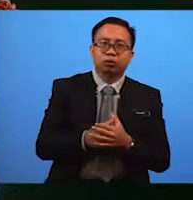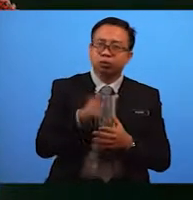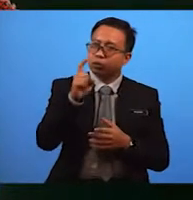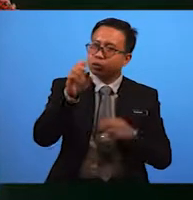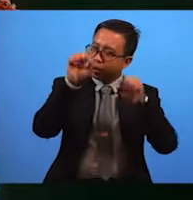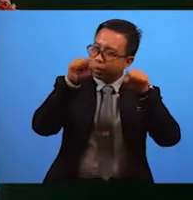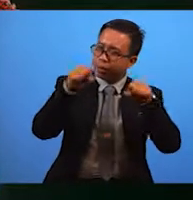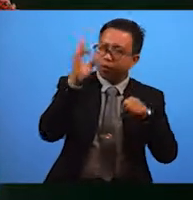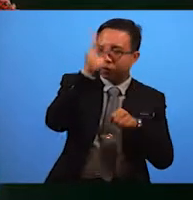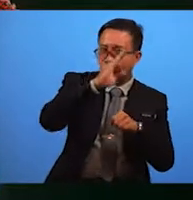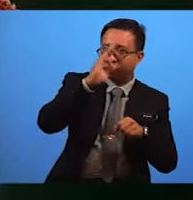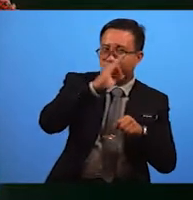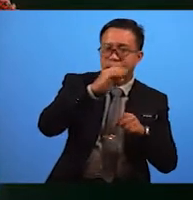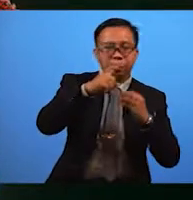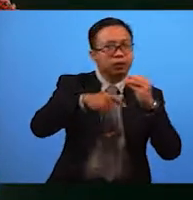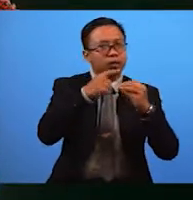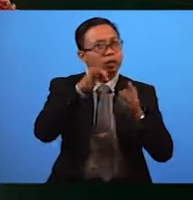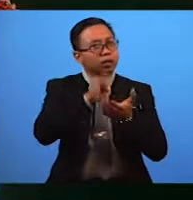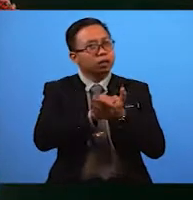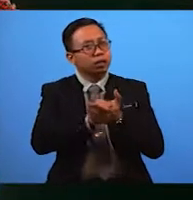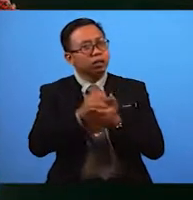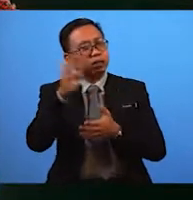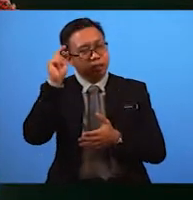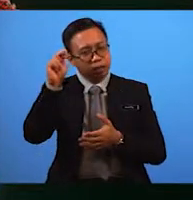can find out about it later.